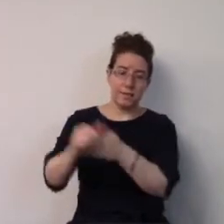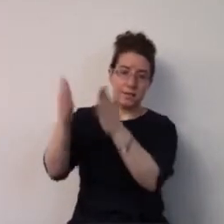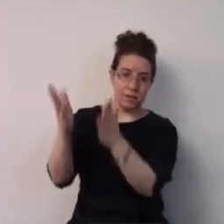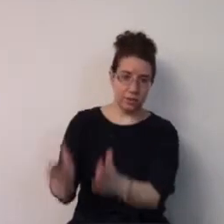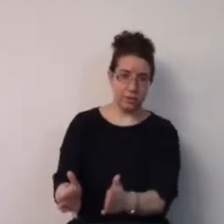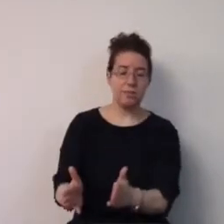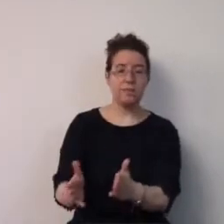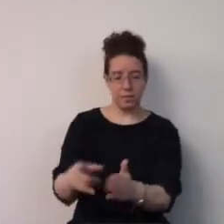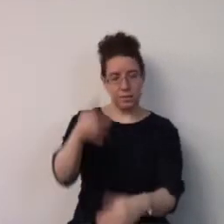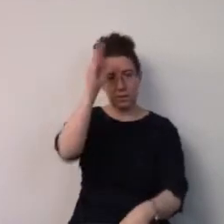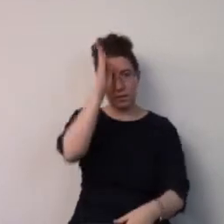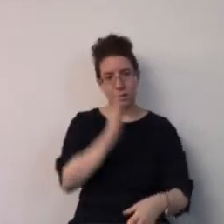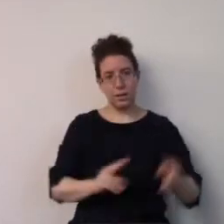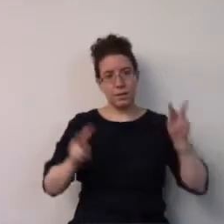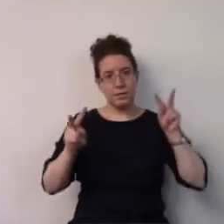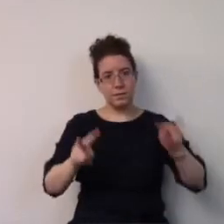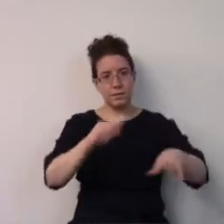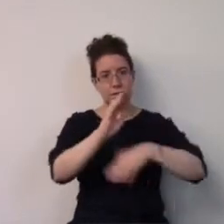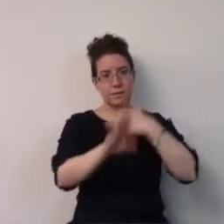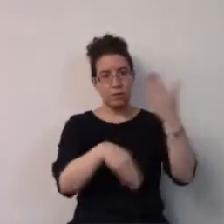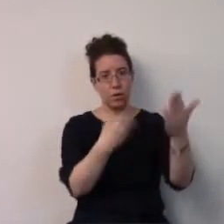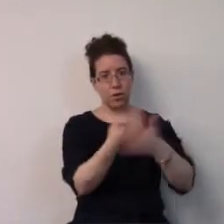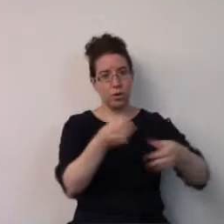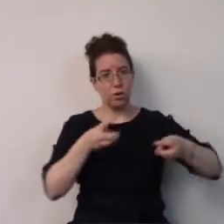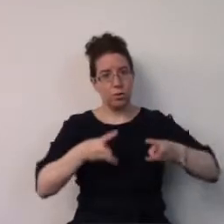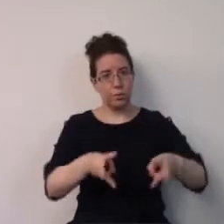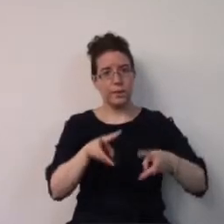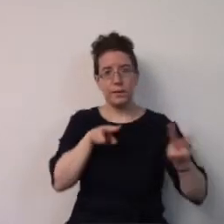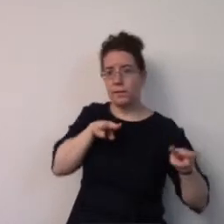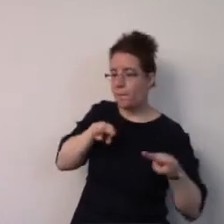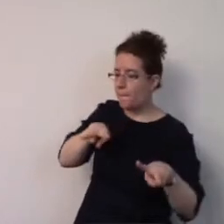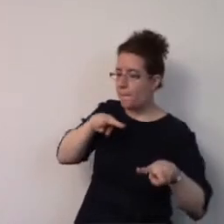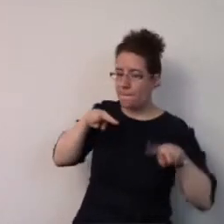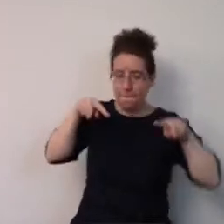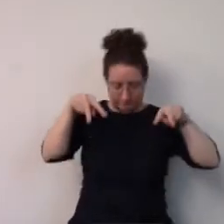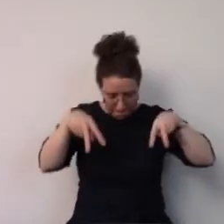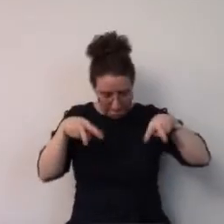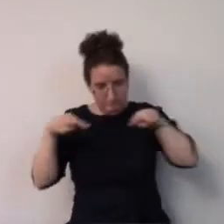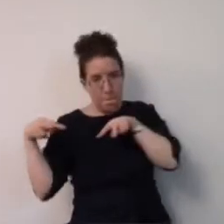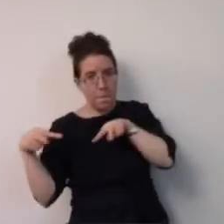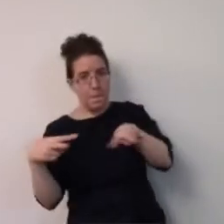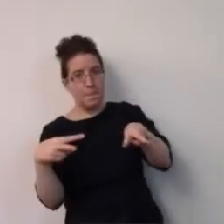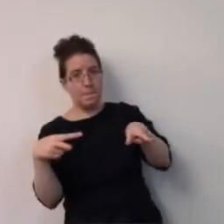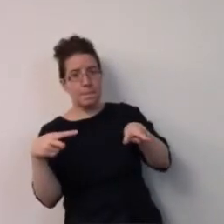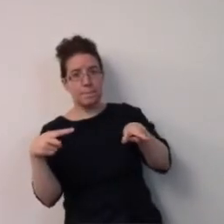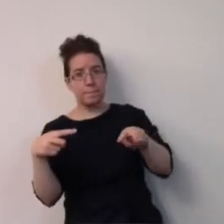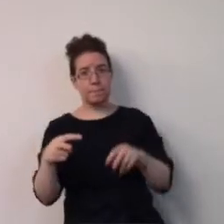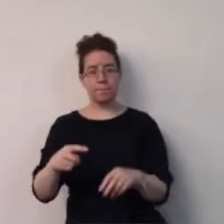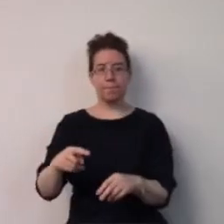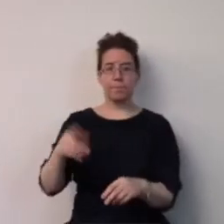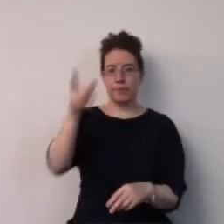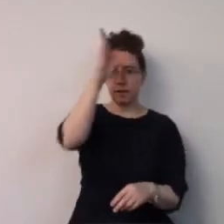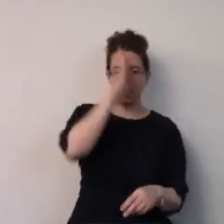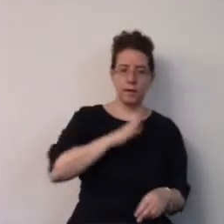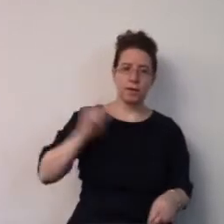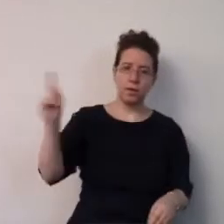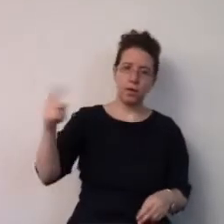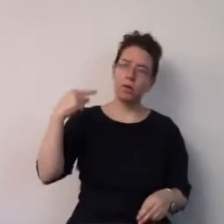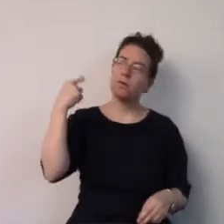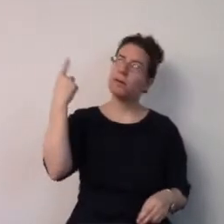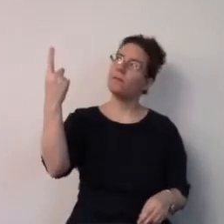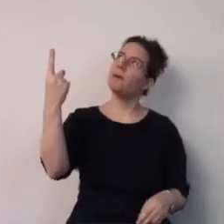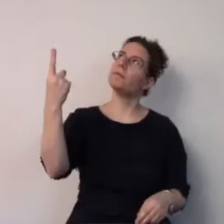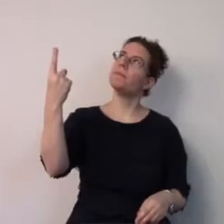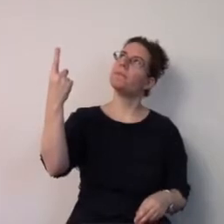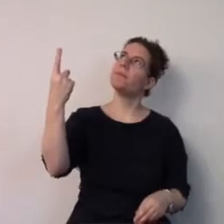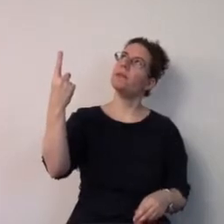That's right. He's the only one that can rightfully judge anybody. That's right. Because he sees from all